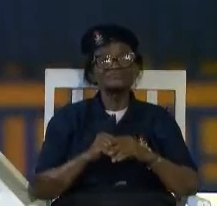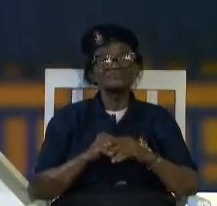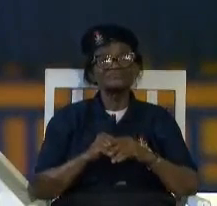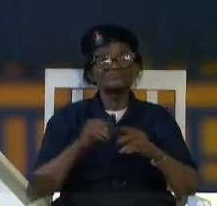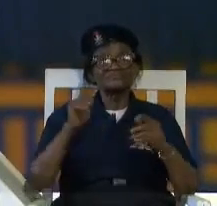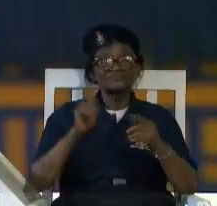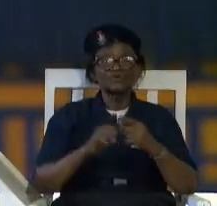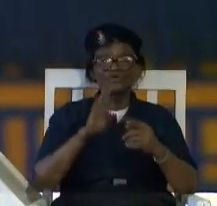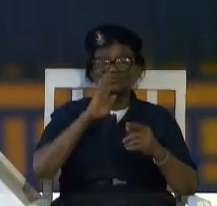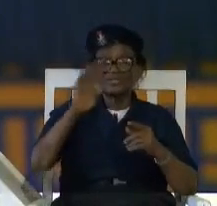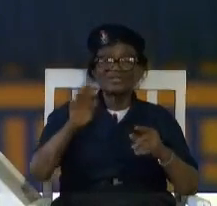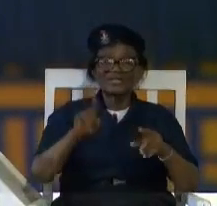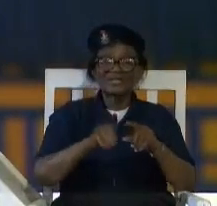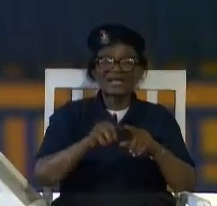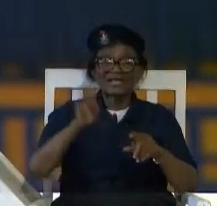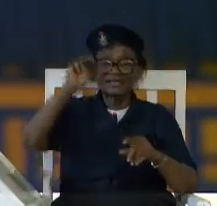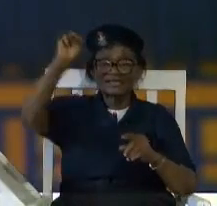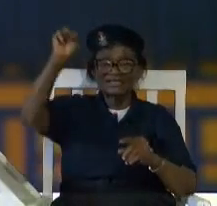to be like him.